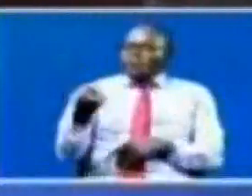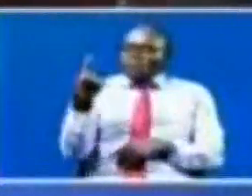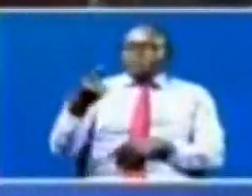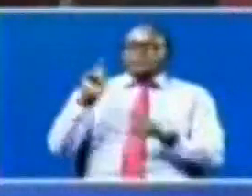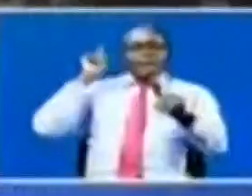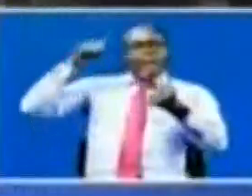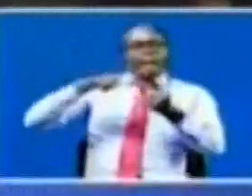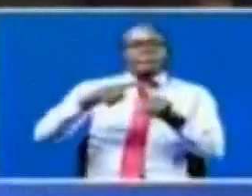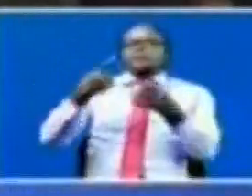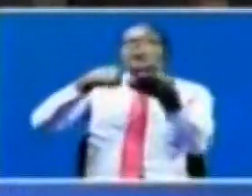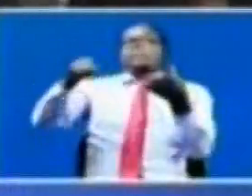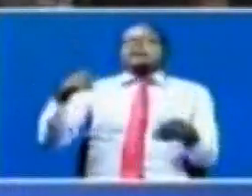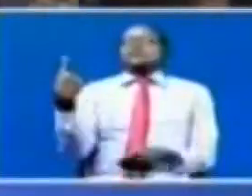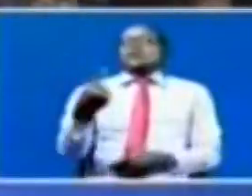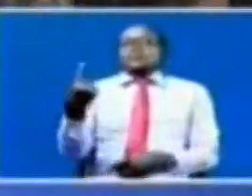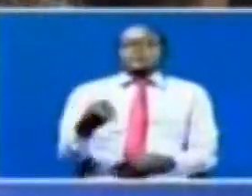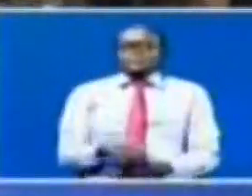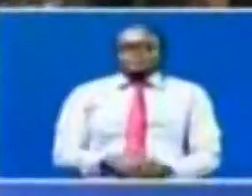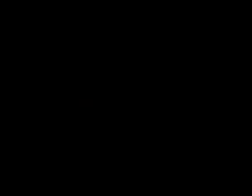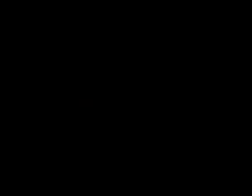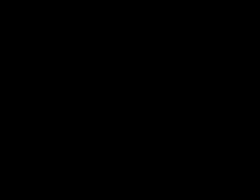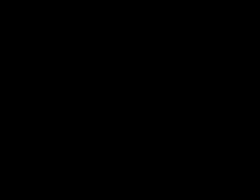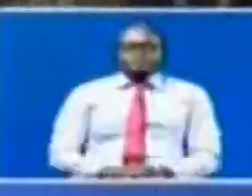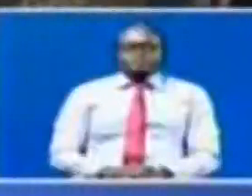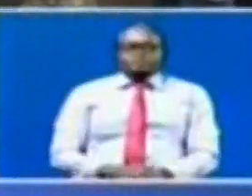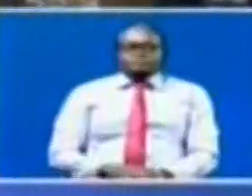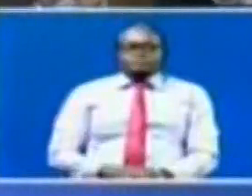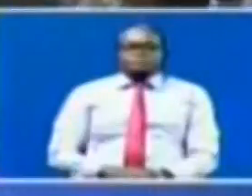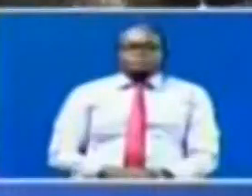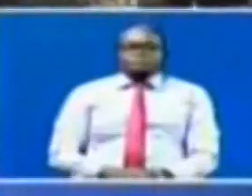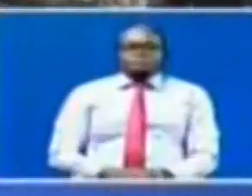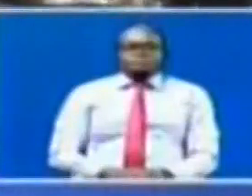exam-oriented. Cecilia Keshoma, KTN News.